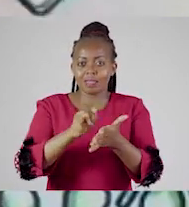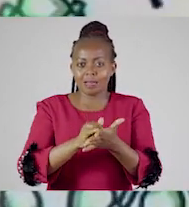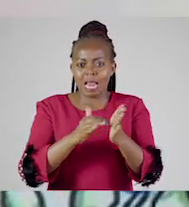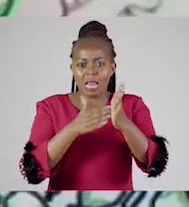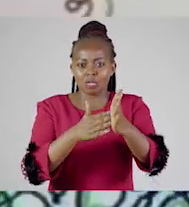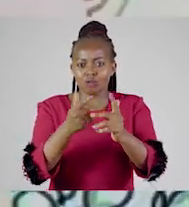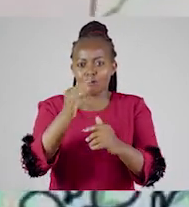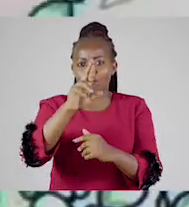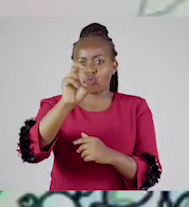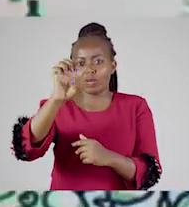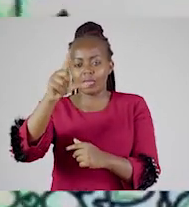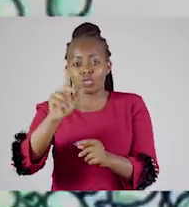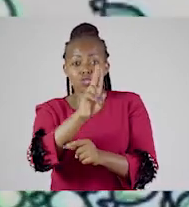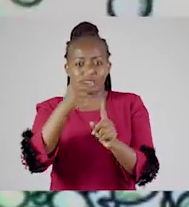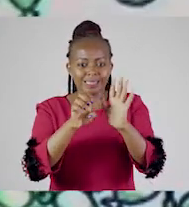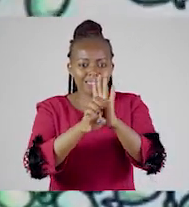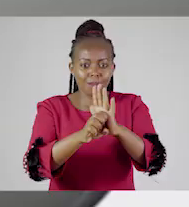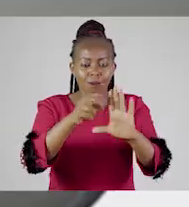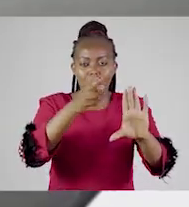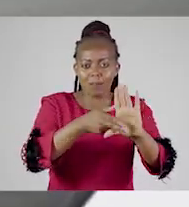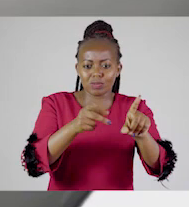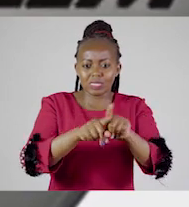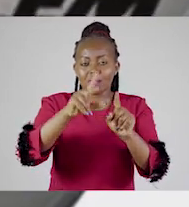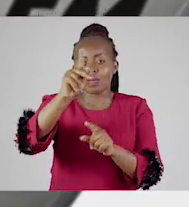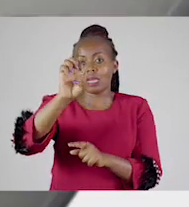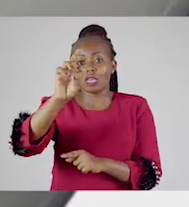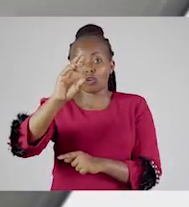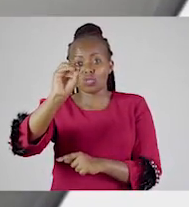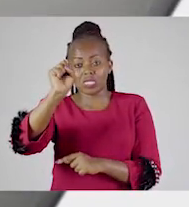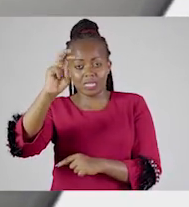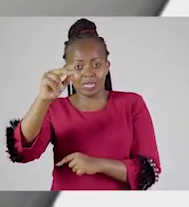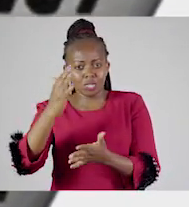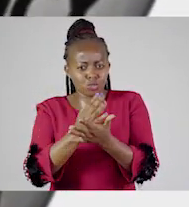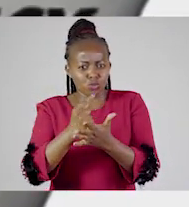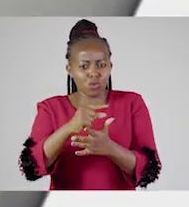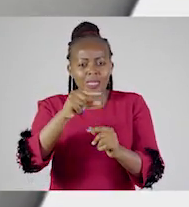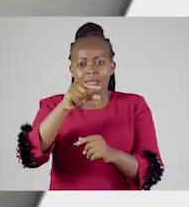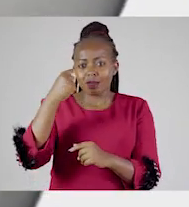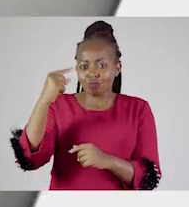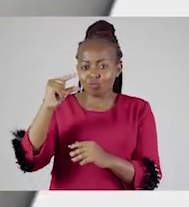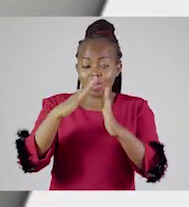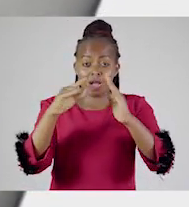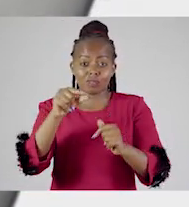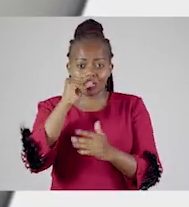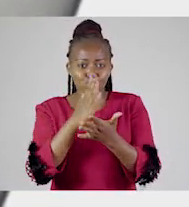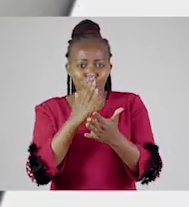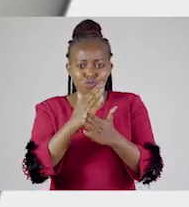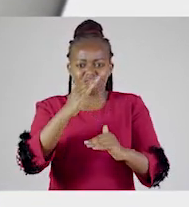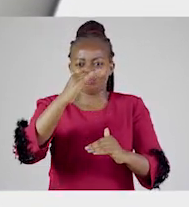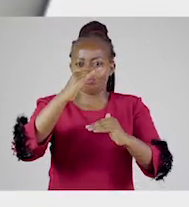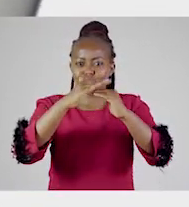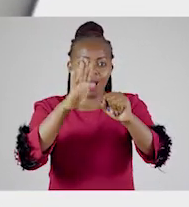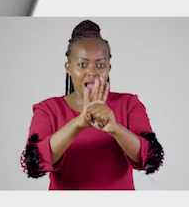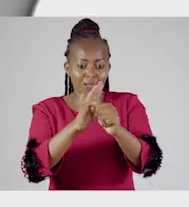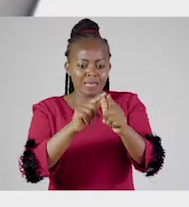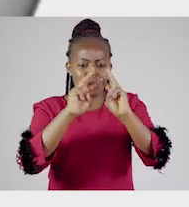fossil fuel use, like petrol and kerosene, these greenhouse gases have risen beyond normal levels.